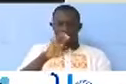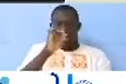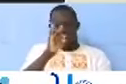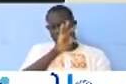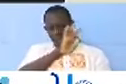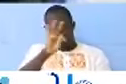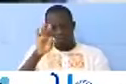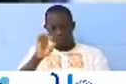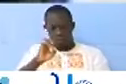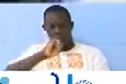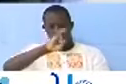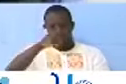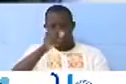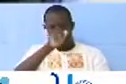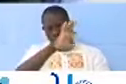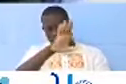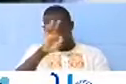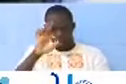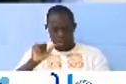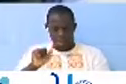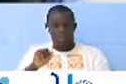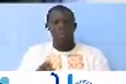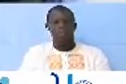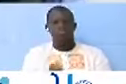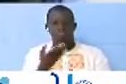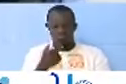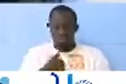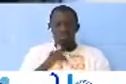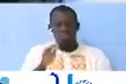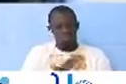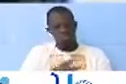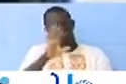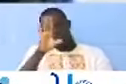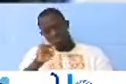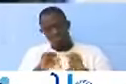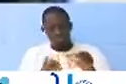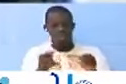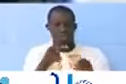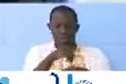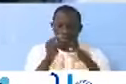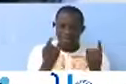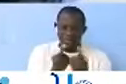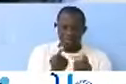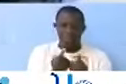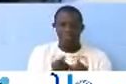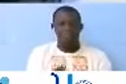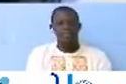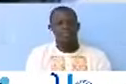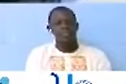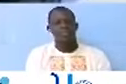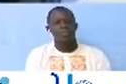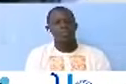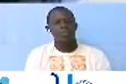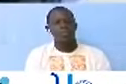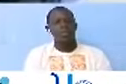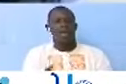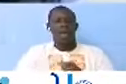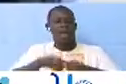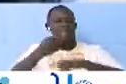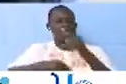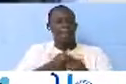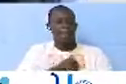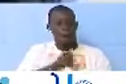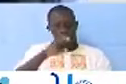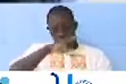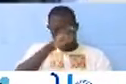Please proceed. Tenten. So mbolo kono. That's what I was doing for nadu ko ko ay mo nyabo. Well, my